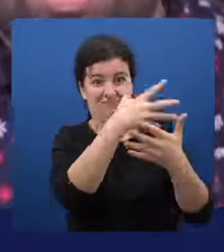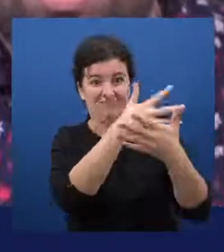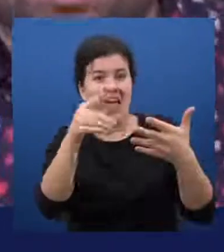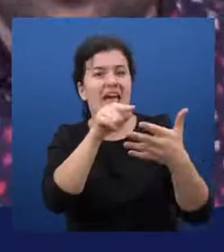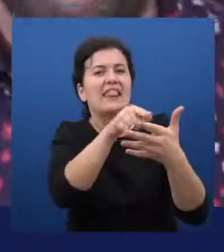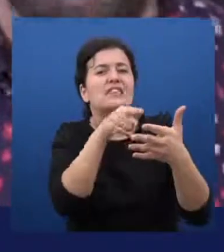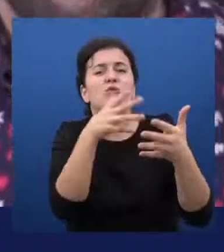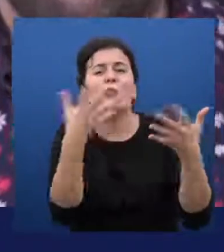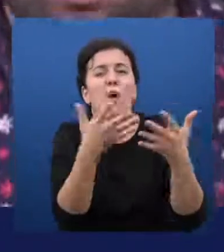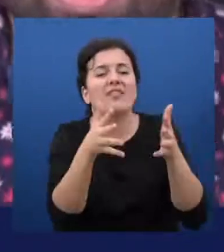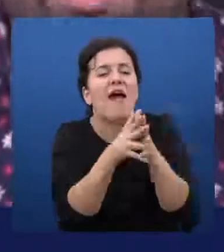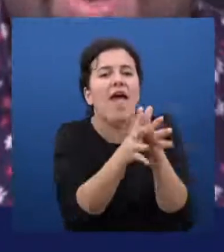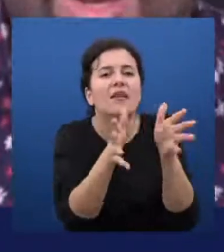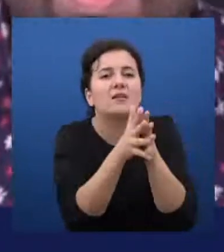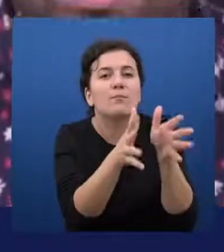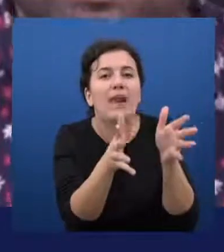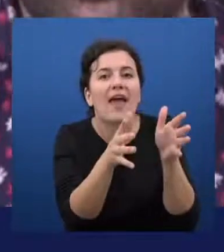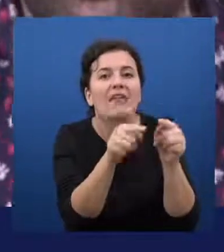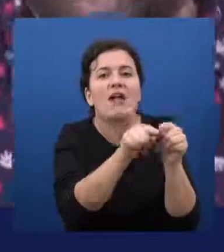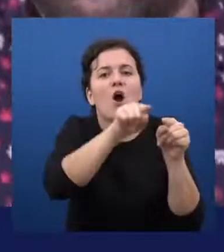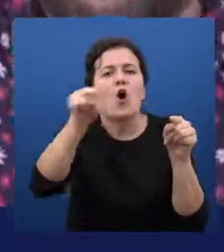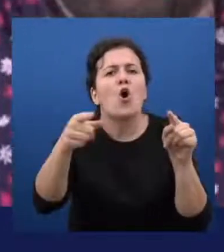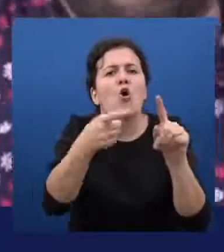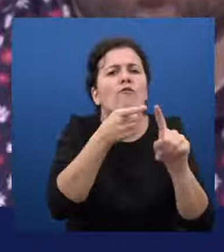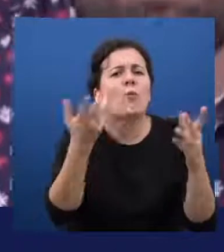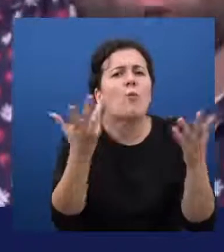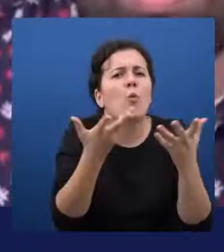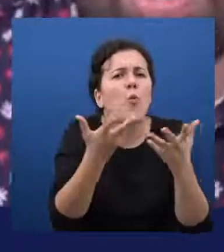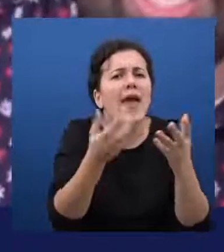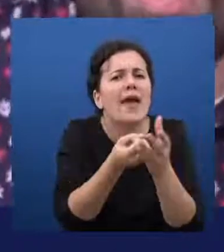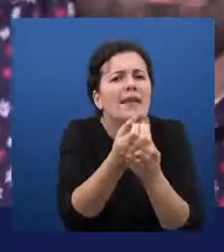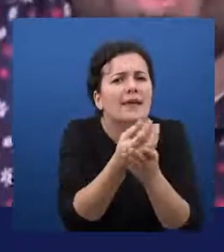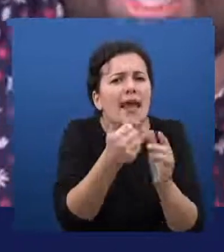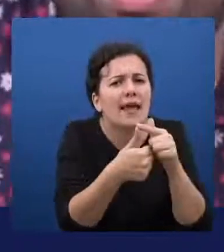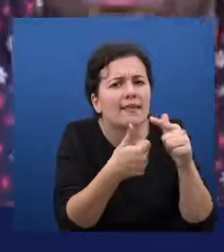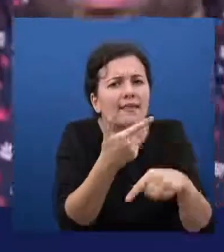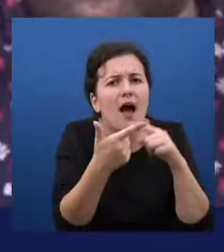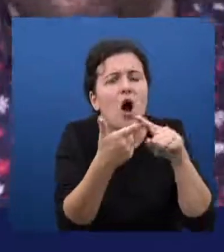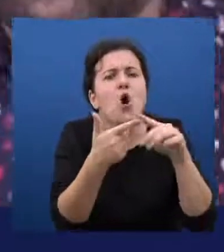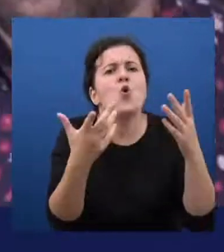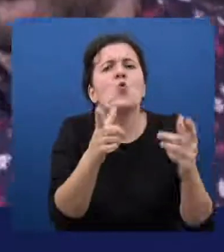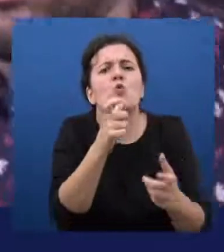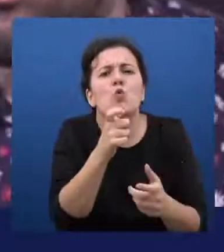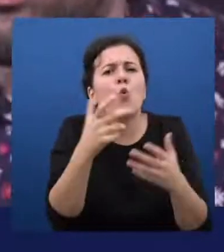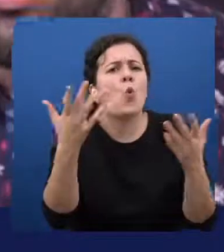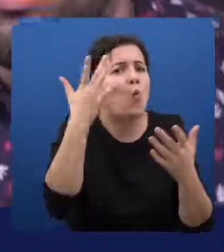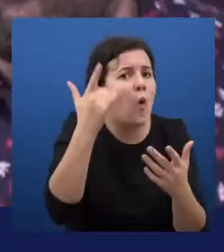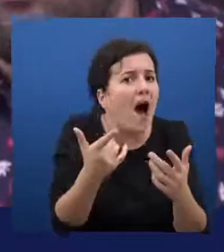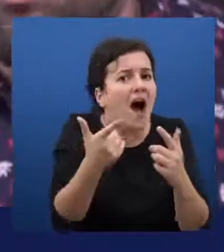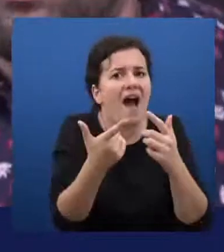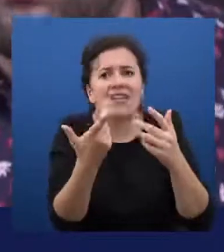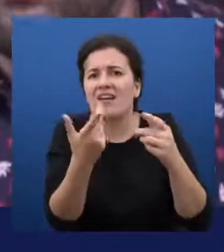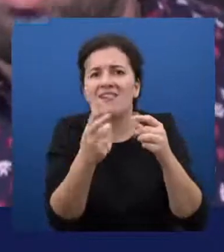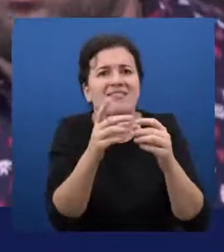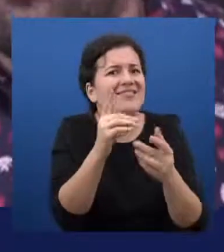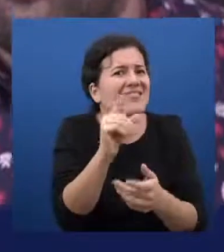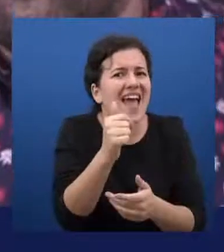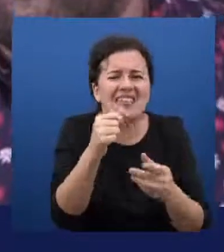data. This is where we got it from. This is the segment of people that it came from, right? And so that's an interesting idea, but notice